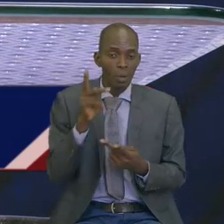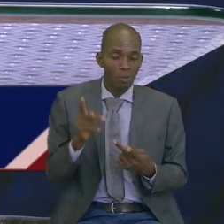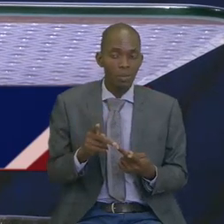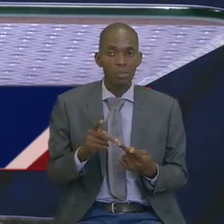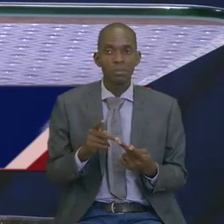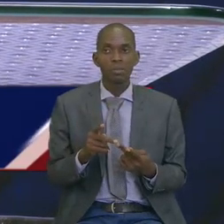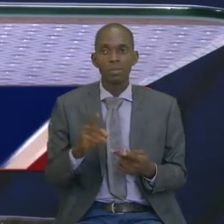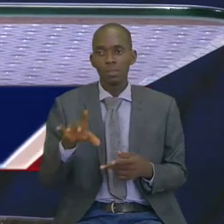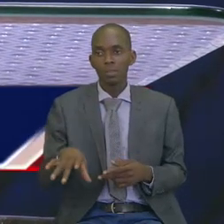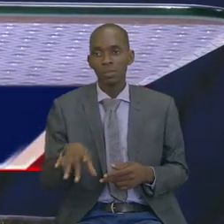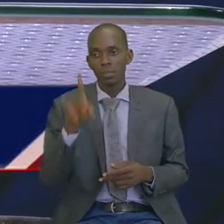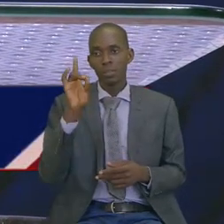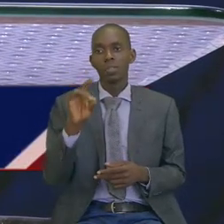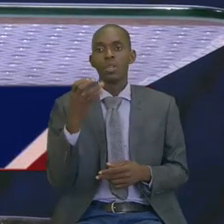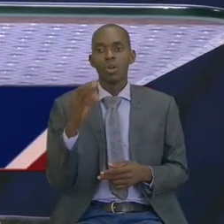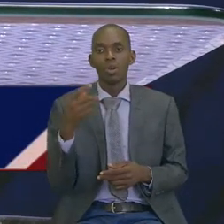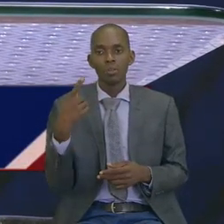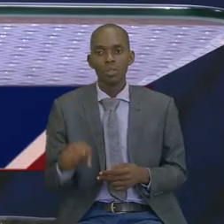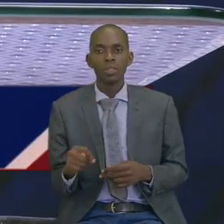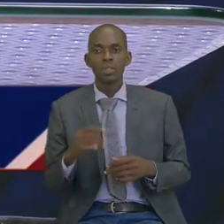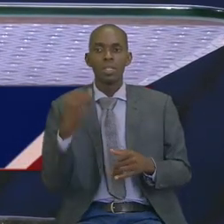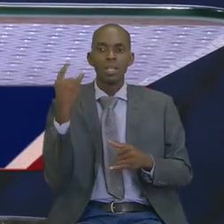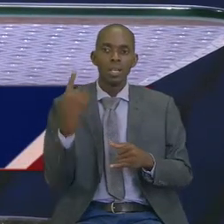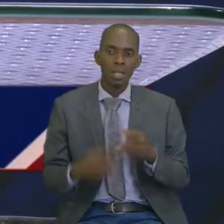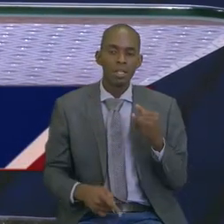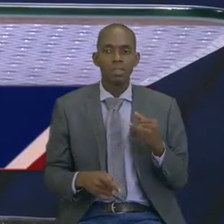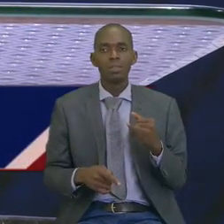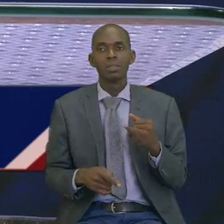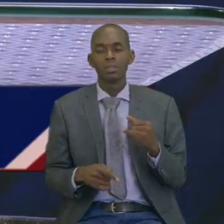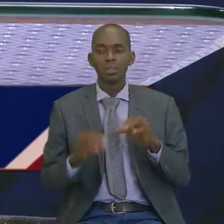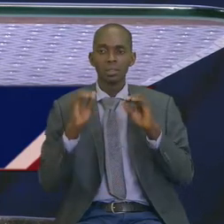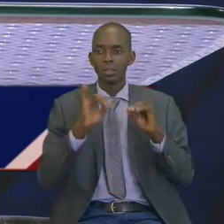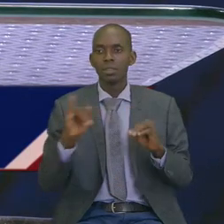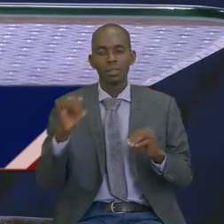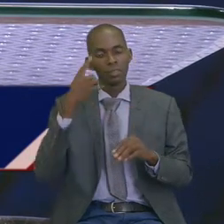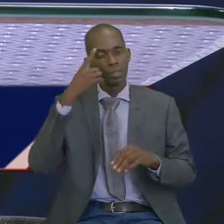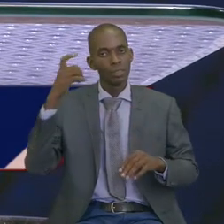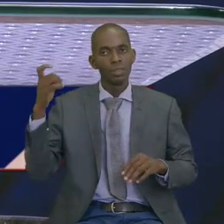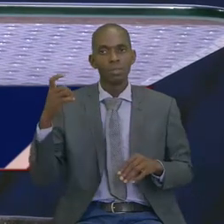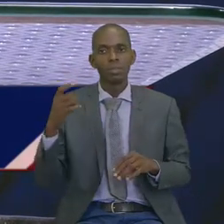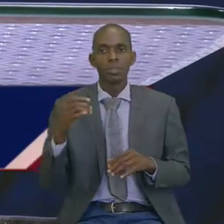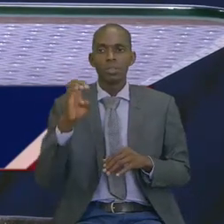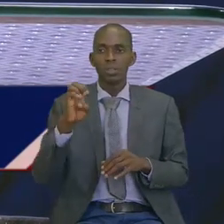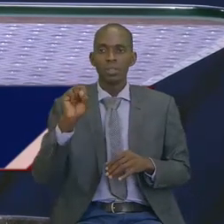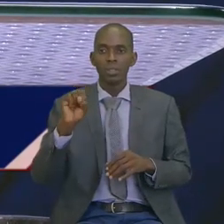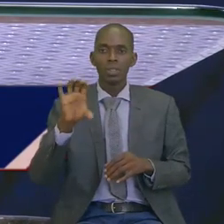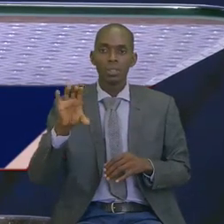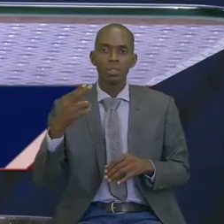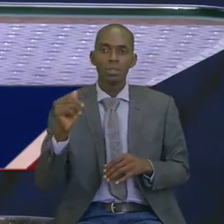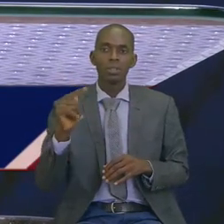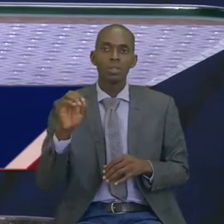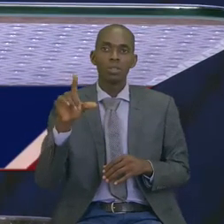discover the prophet's discovery of the eschatological dream. Eschatology is the study